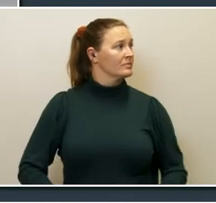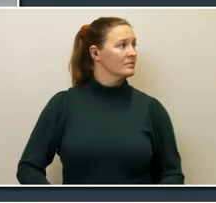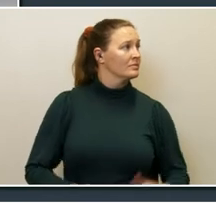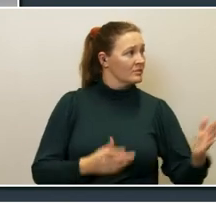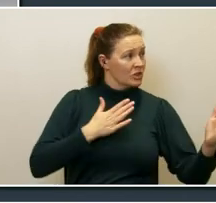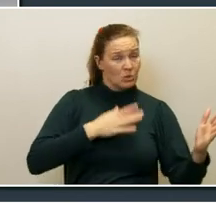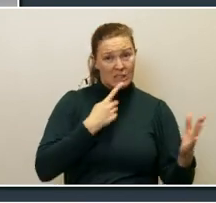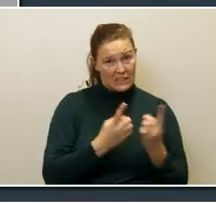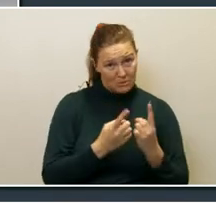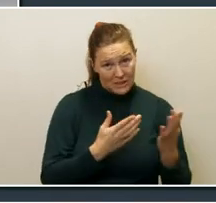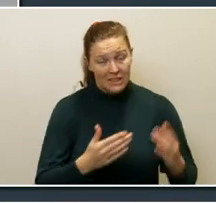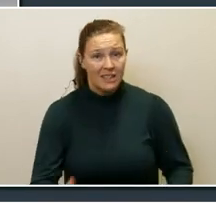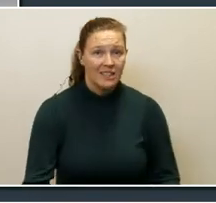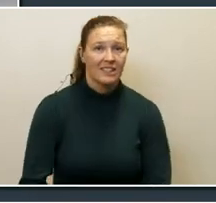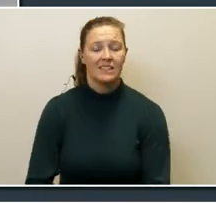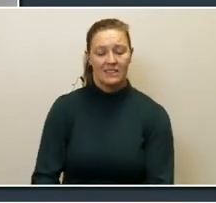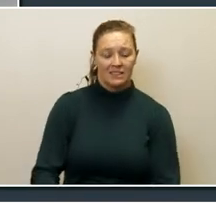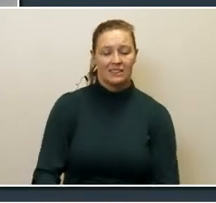Do you want to say something? Go on.